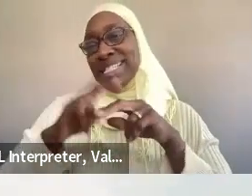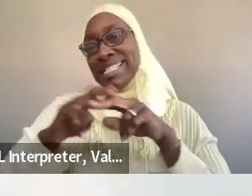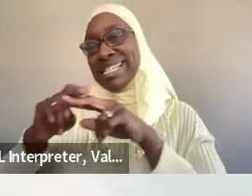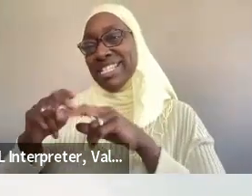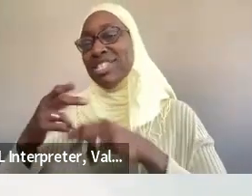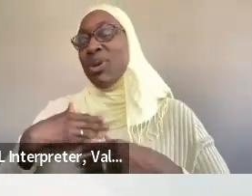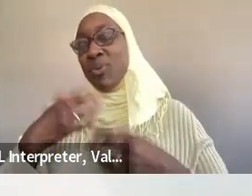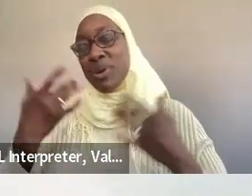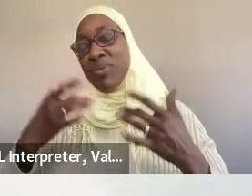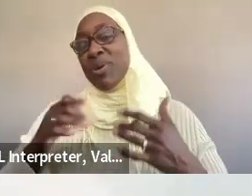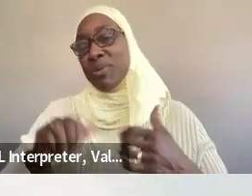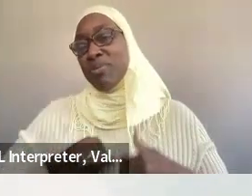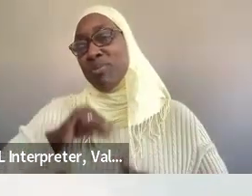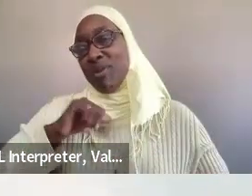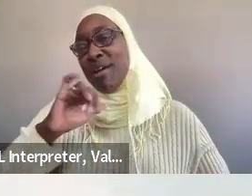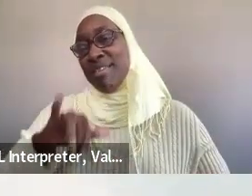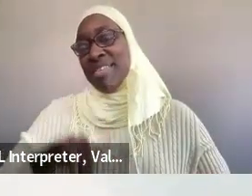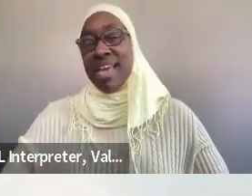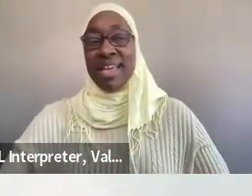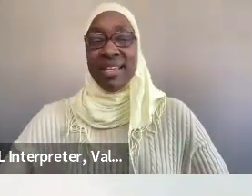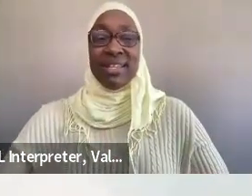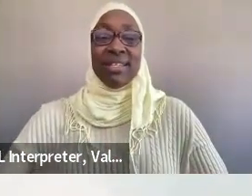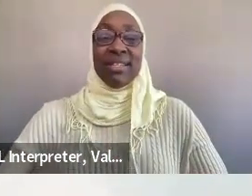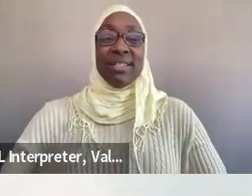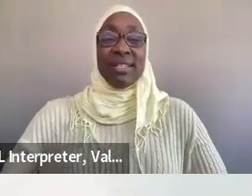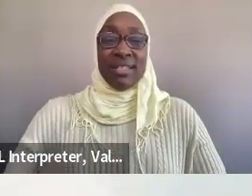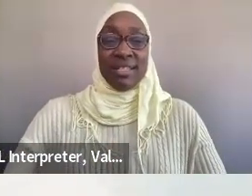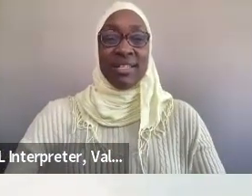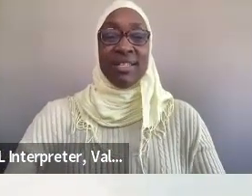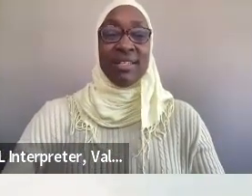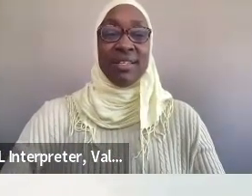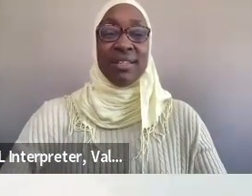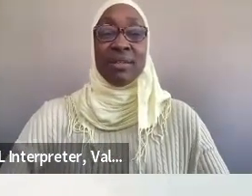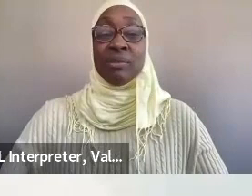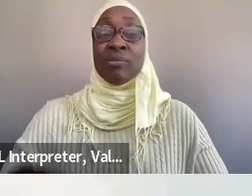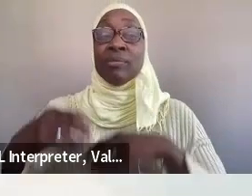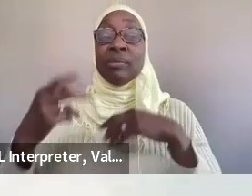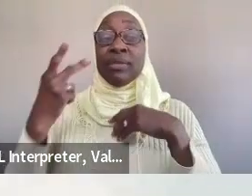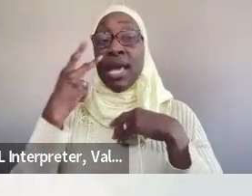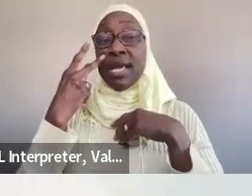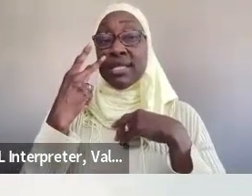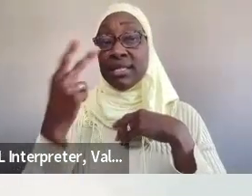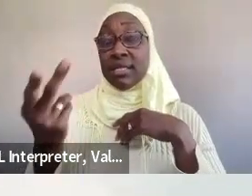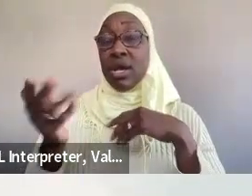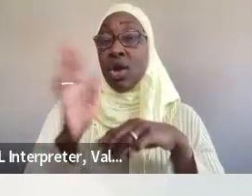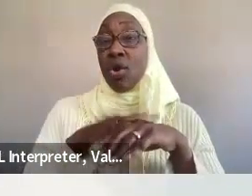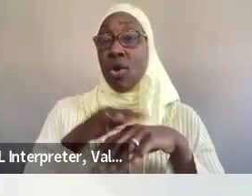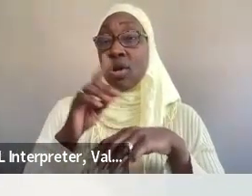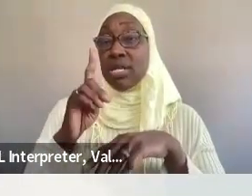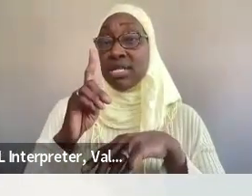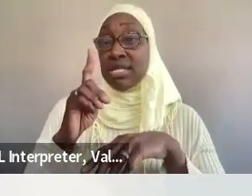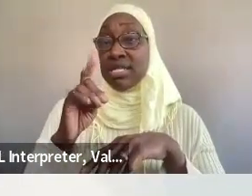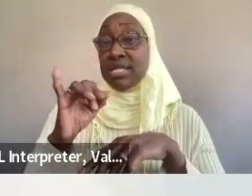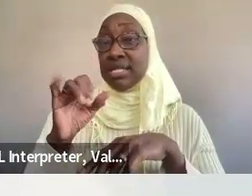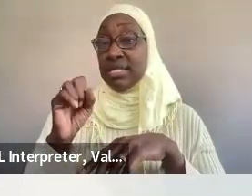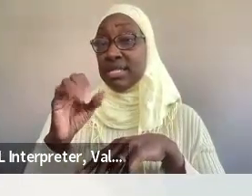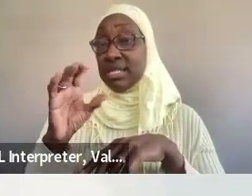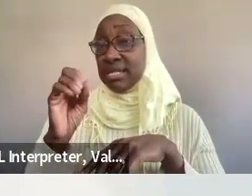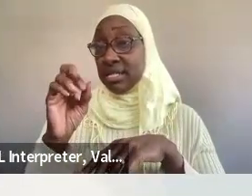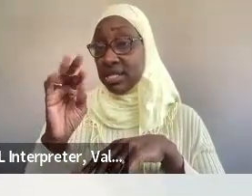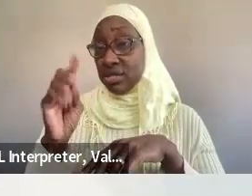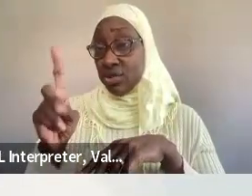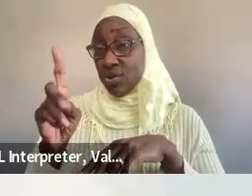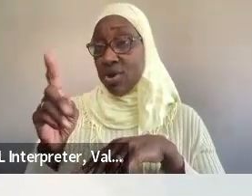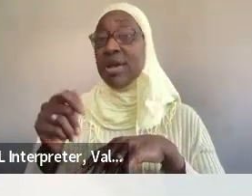upcoming, but I was on our Discord the other day and saw that our members, after attending the boba and crafts night, were talking about doing an autism